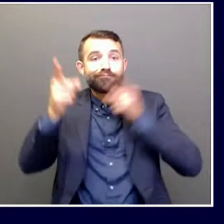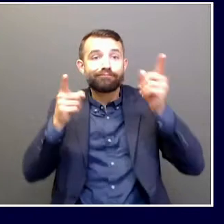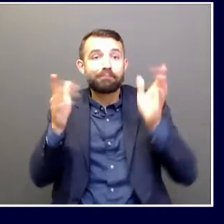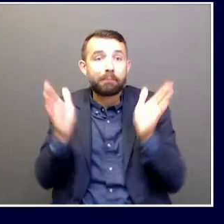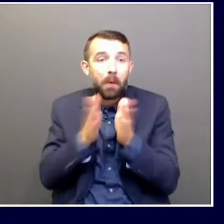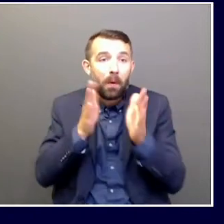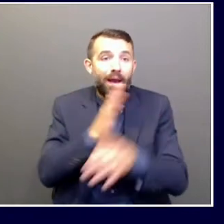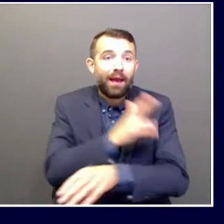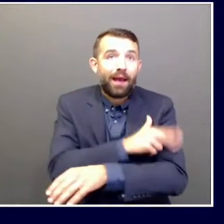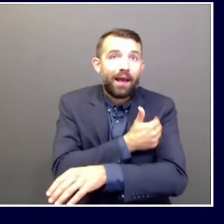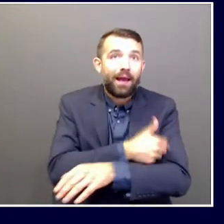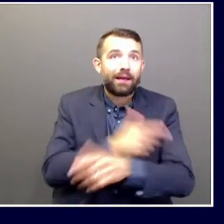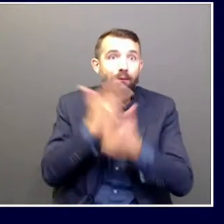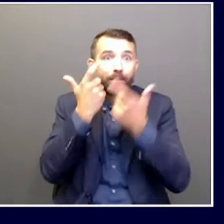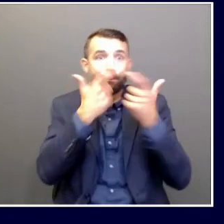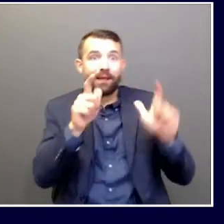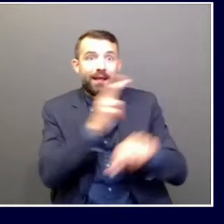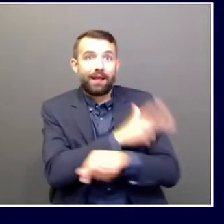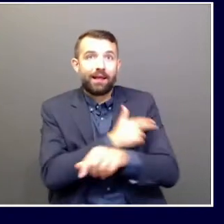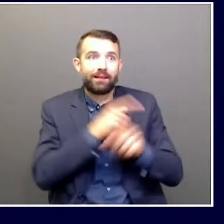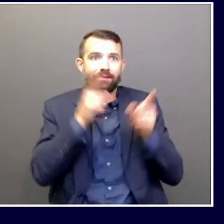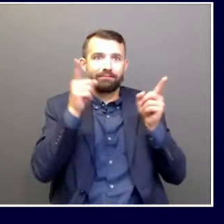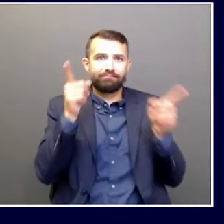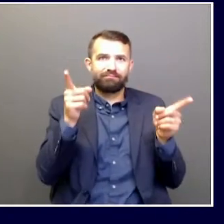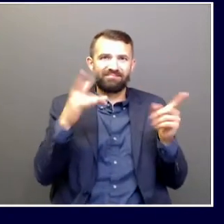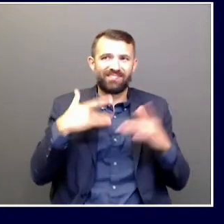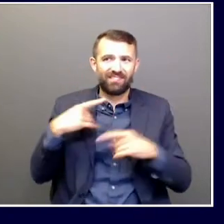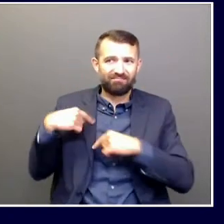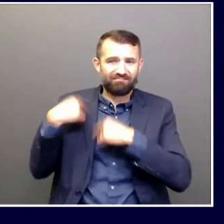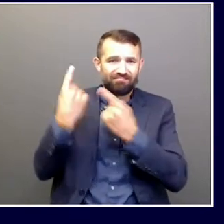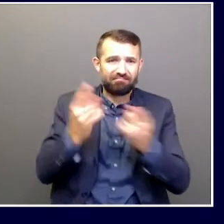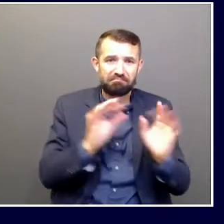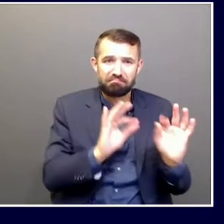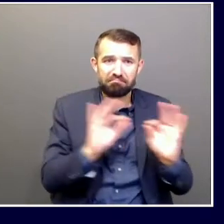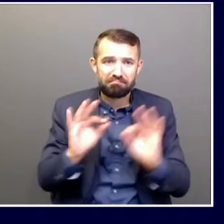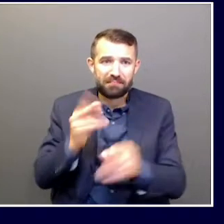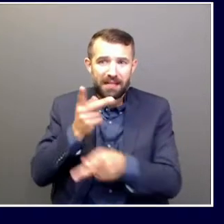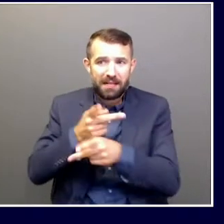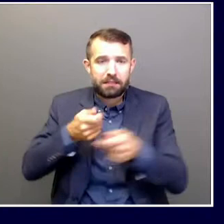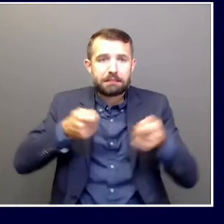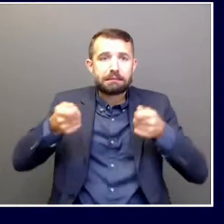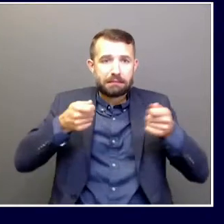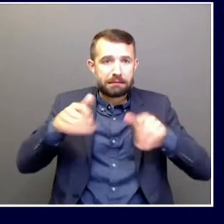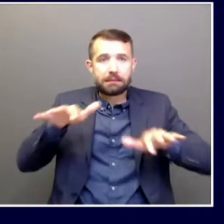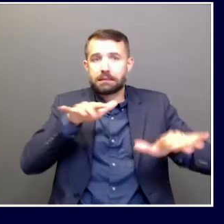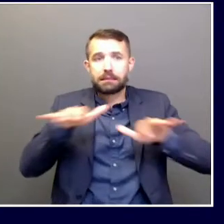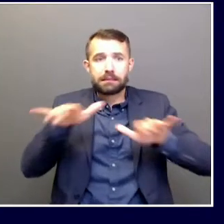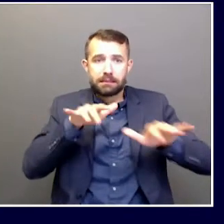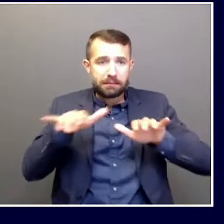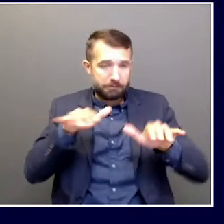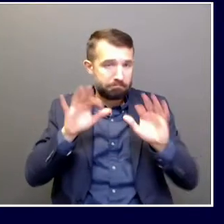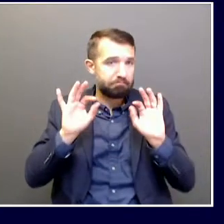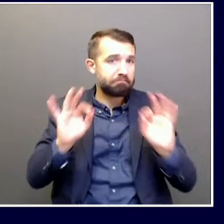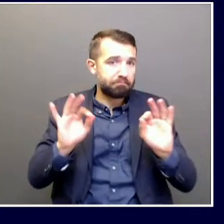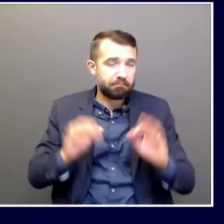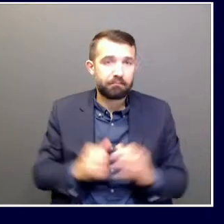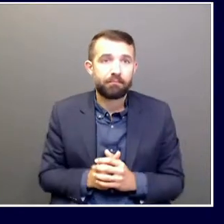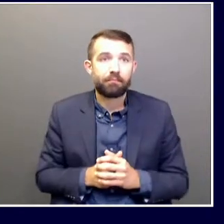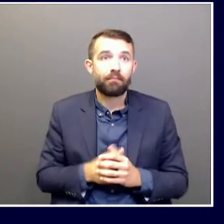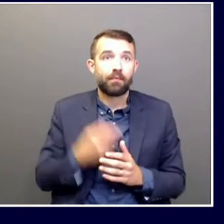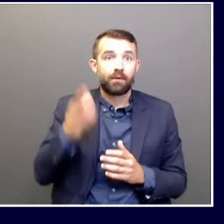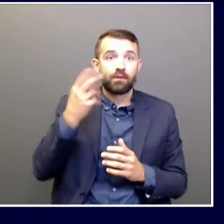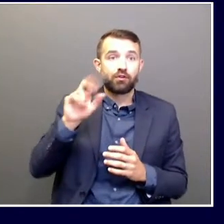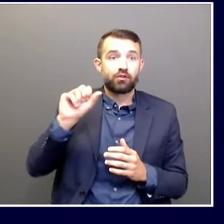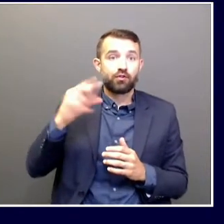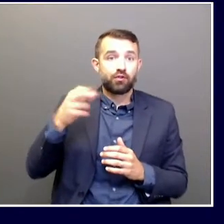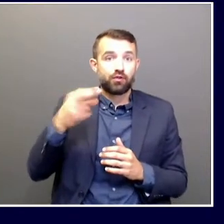with COVID-19. And that is the preference. We want to keep people in beds where possible. As Director Shah said, we are